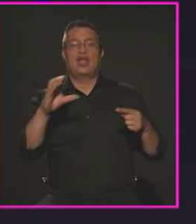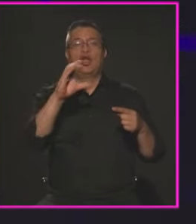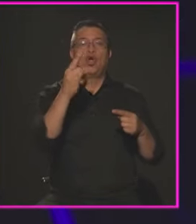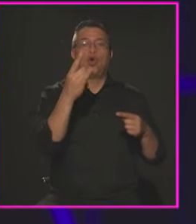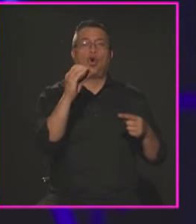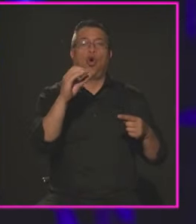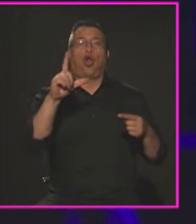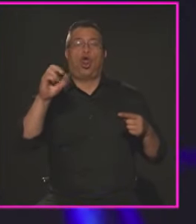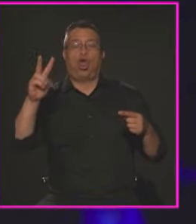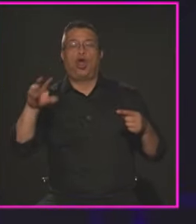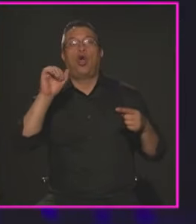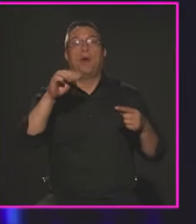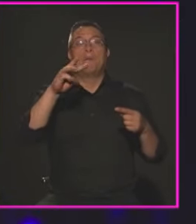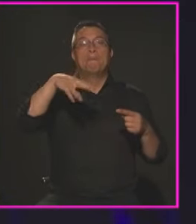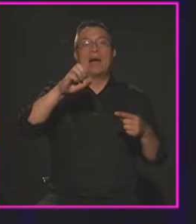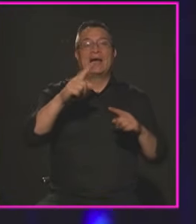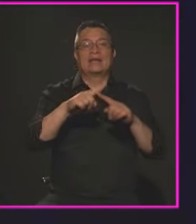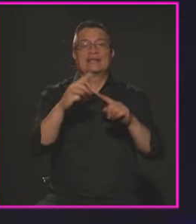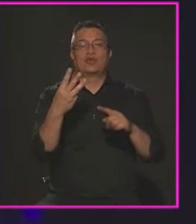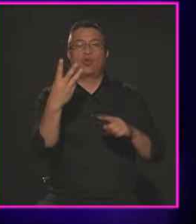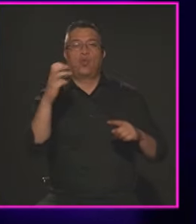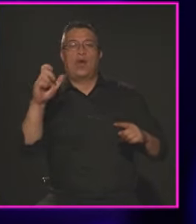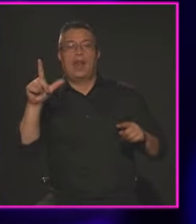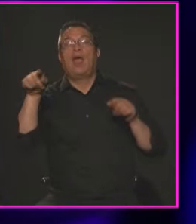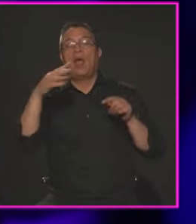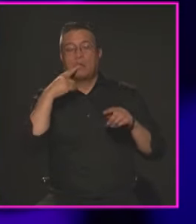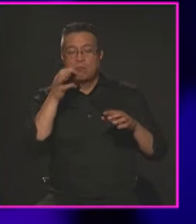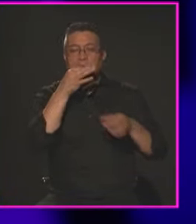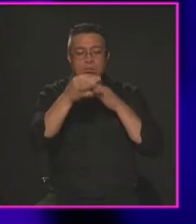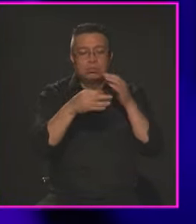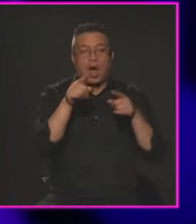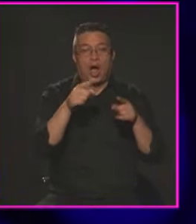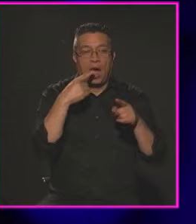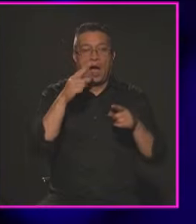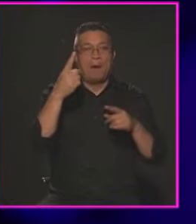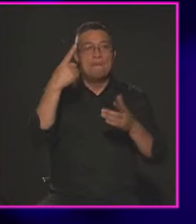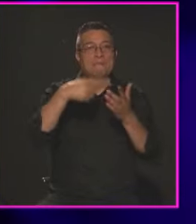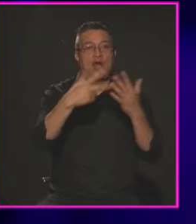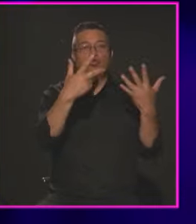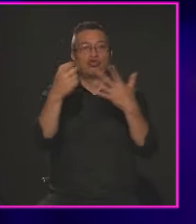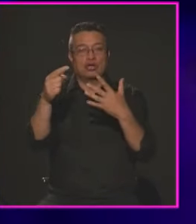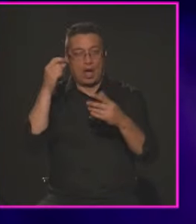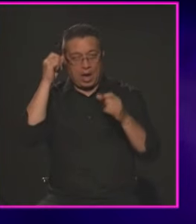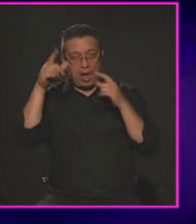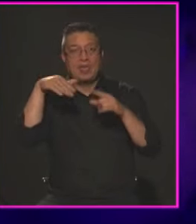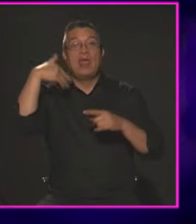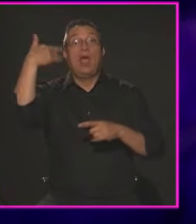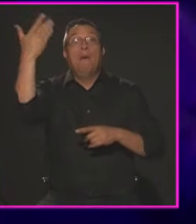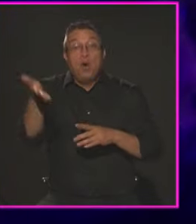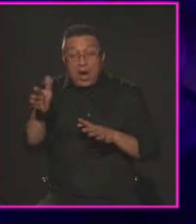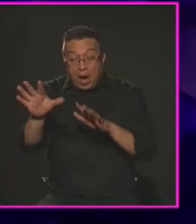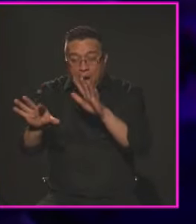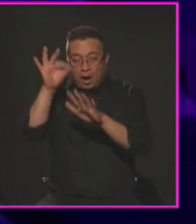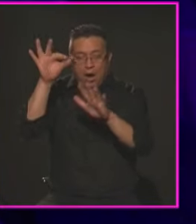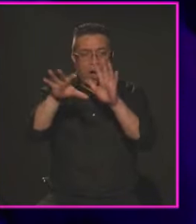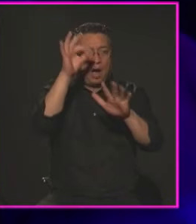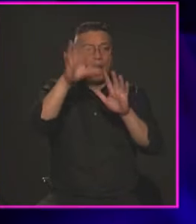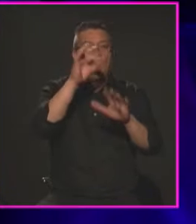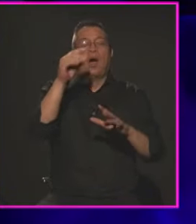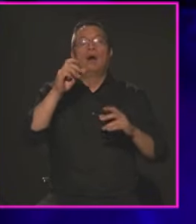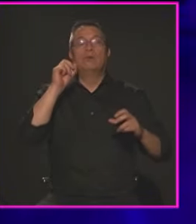this question in the 19th century. And this has led to great discoveries, which I can summarize in two sentences.